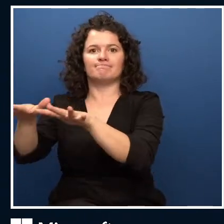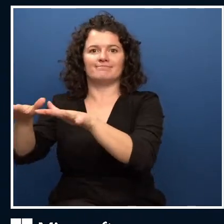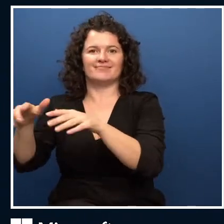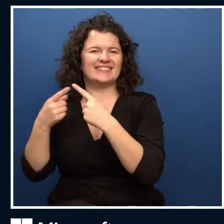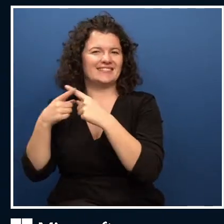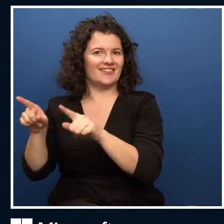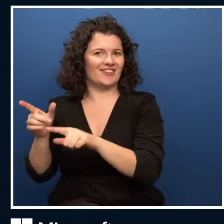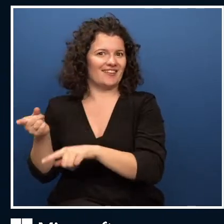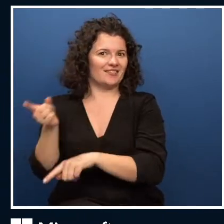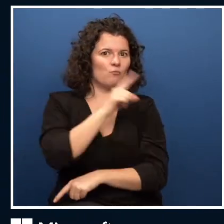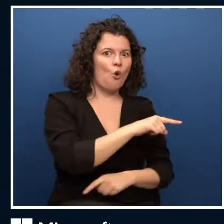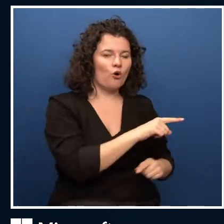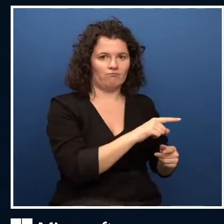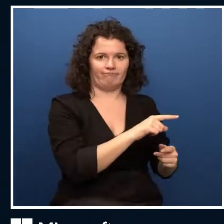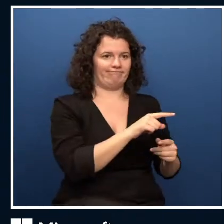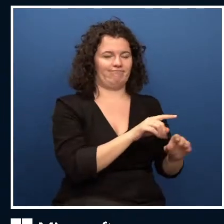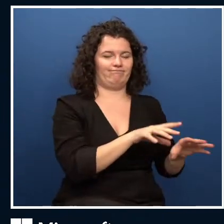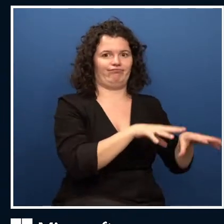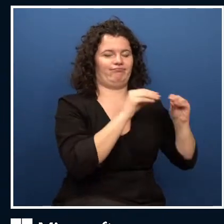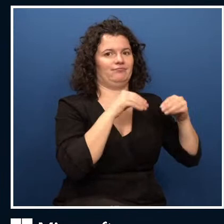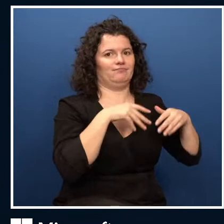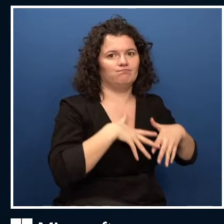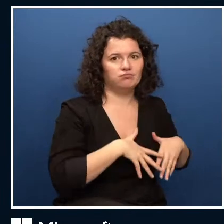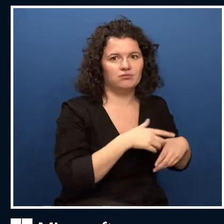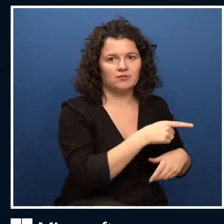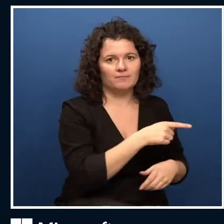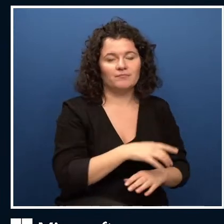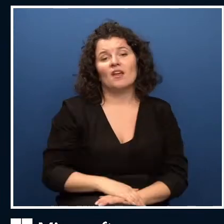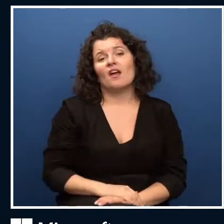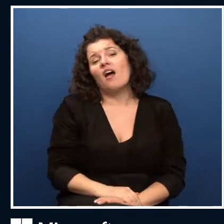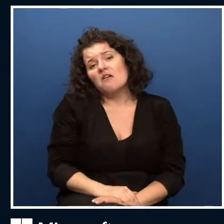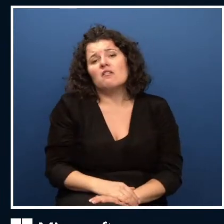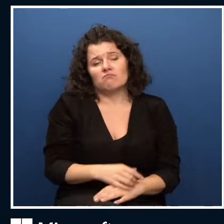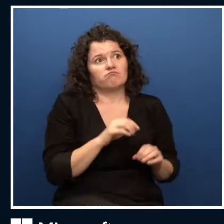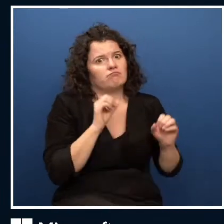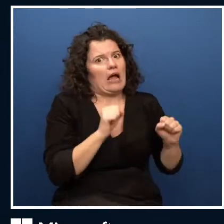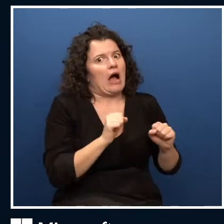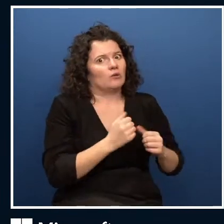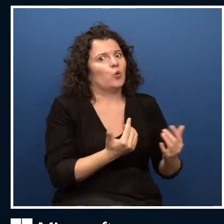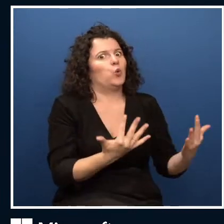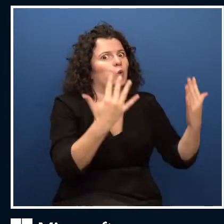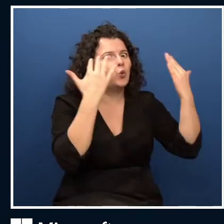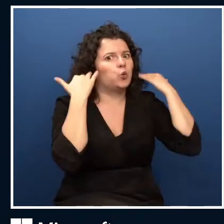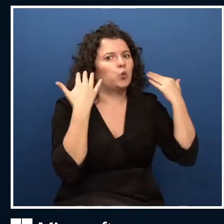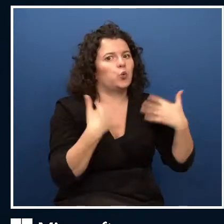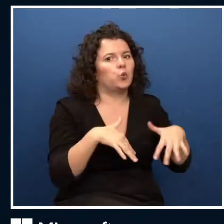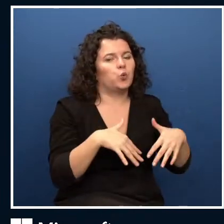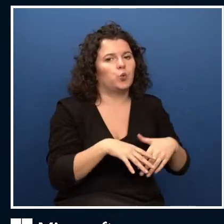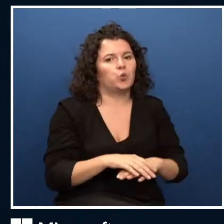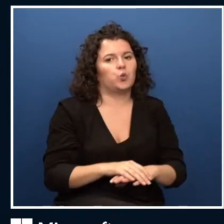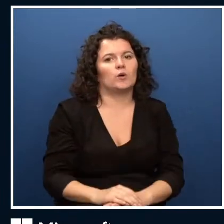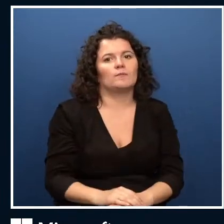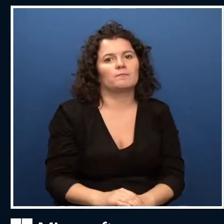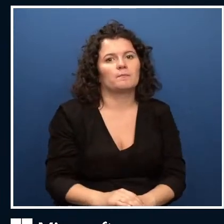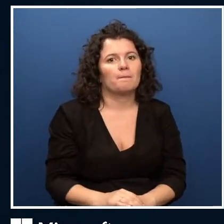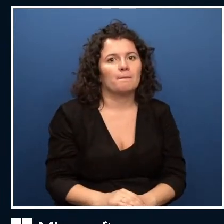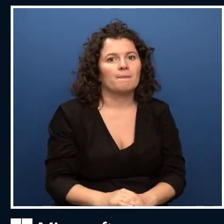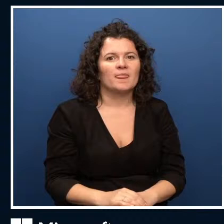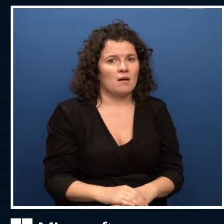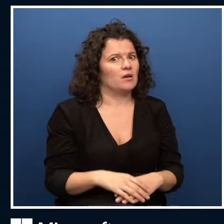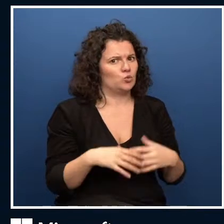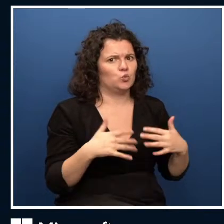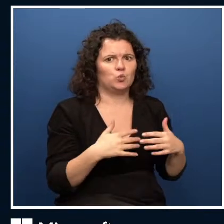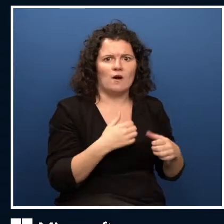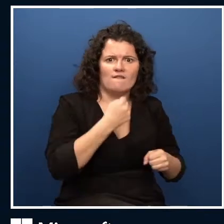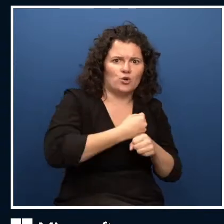sometimes it becomes very hectic. Like sometimes at a startup, there is a lot of like hard work going on. Like you have